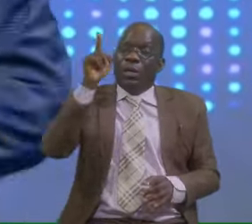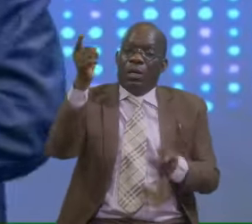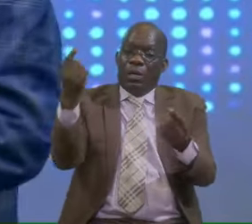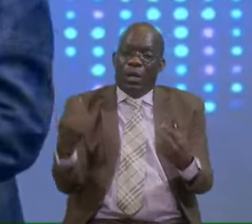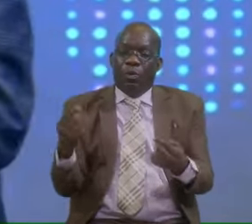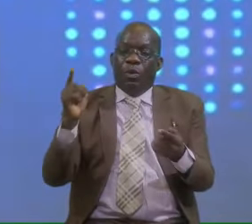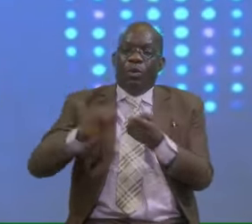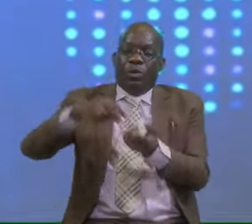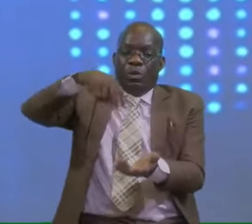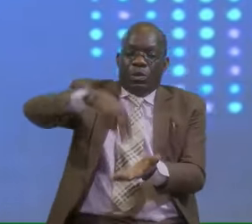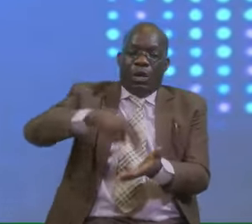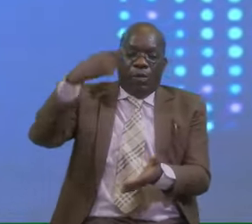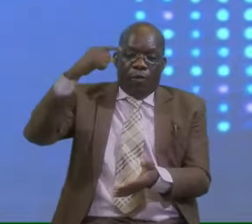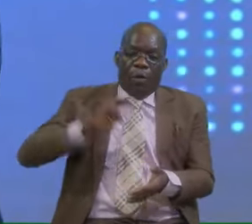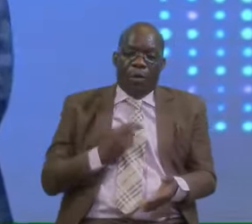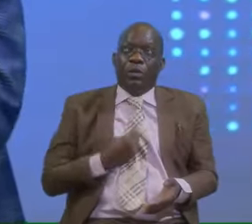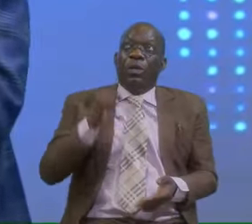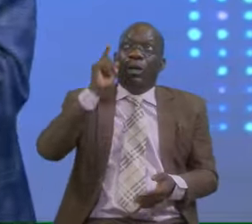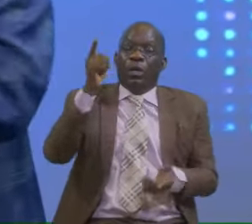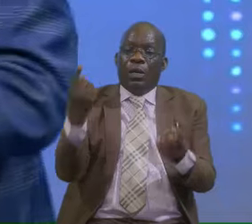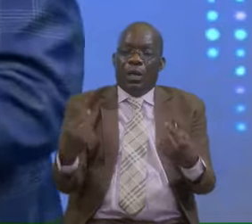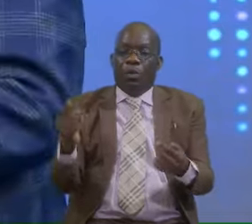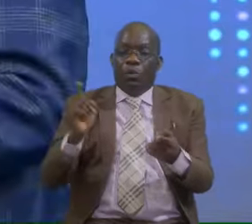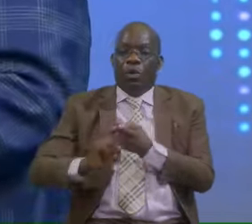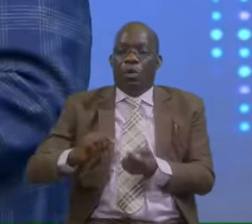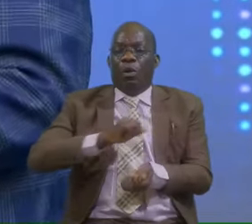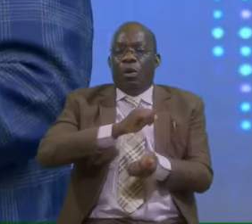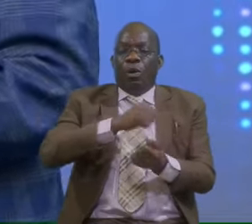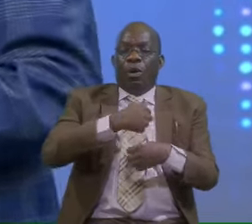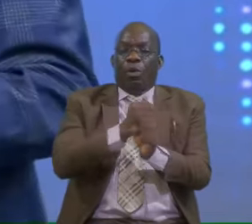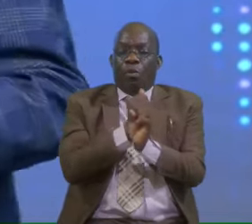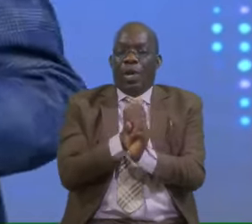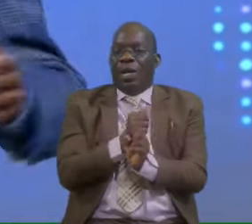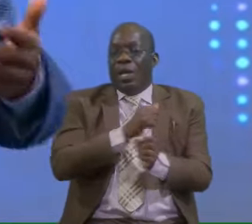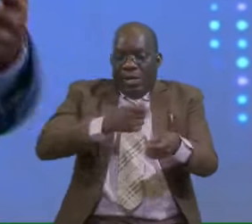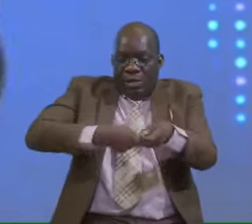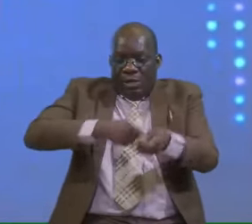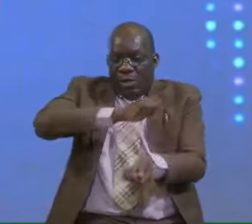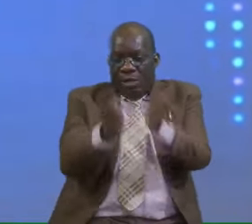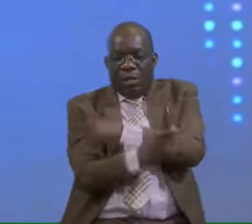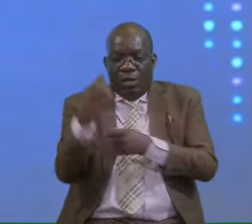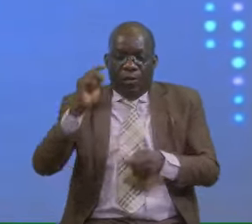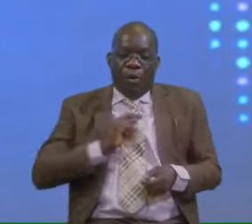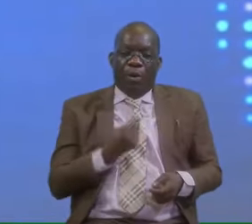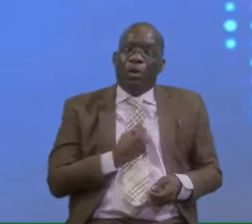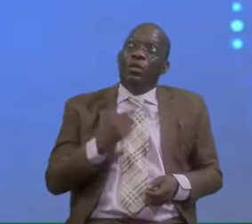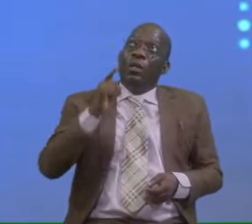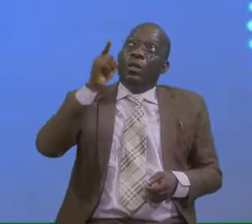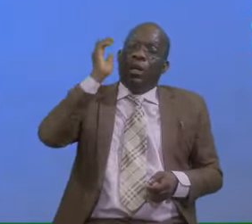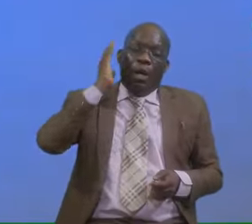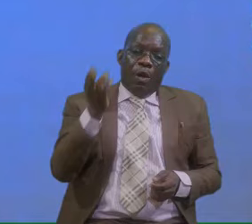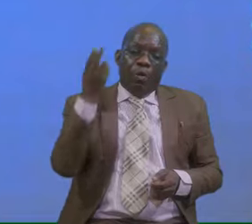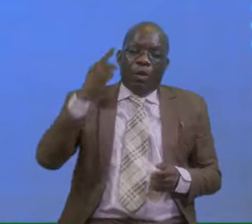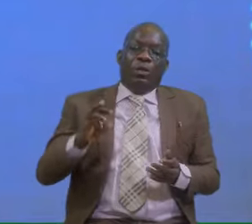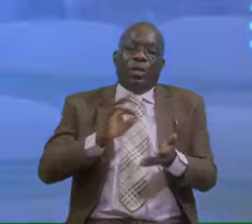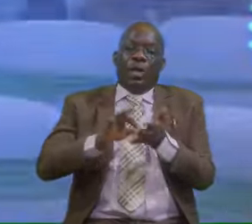us. He came to make a substitution for us. He was counted as if he